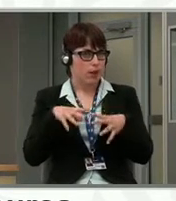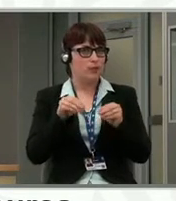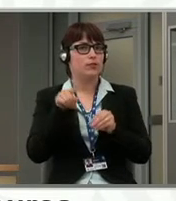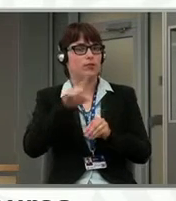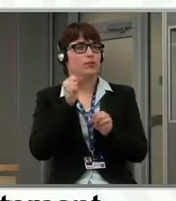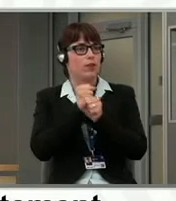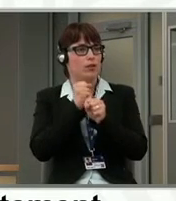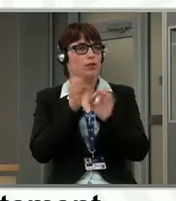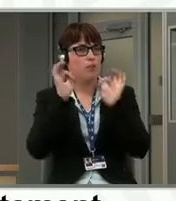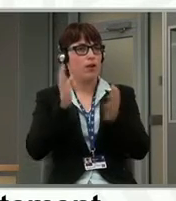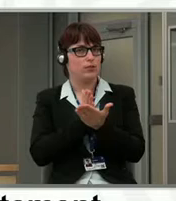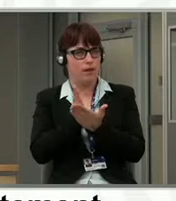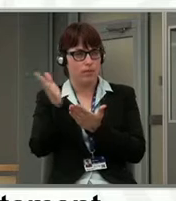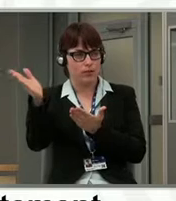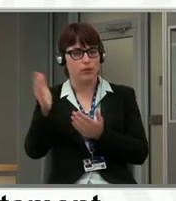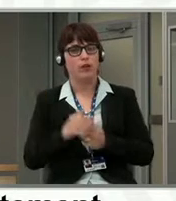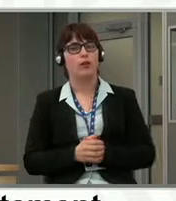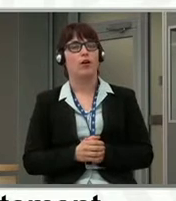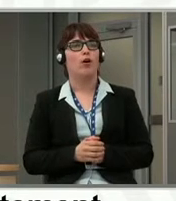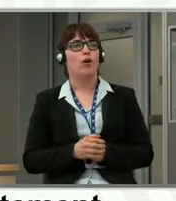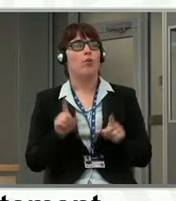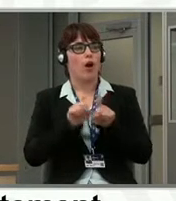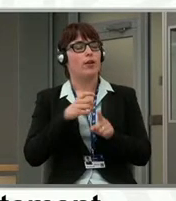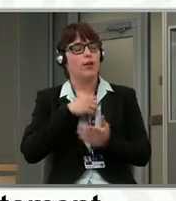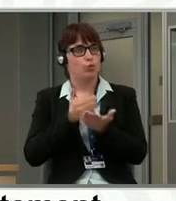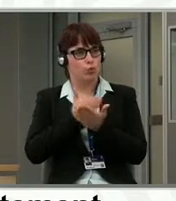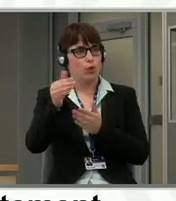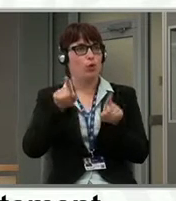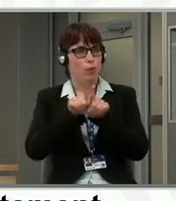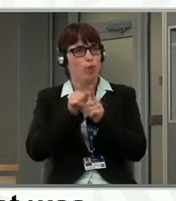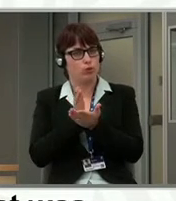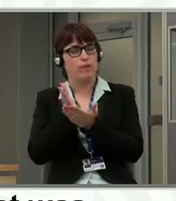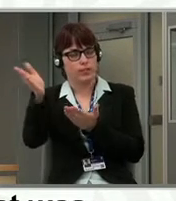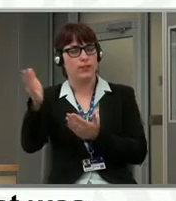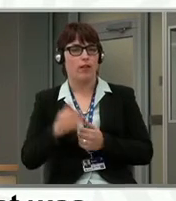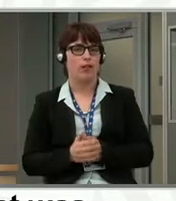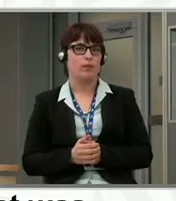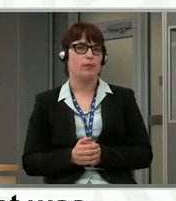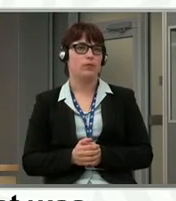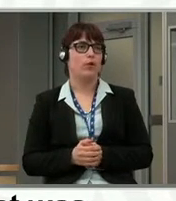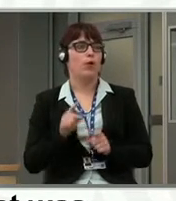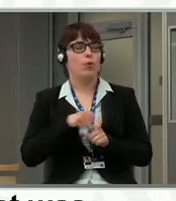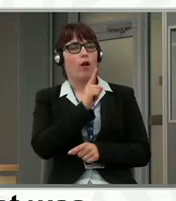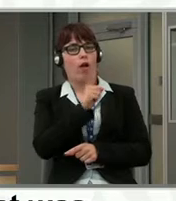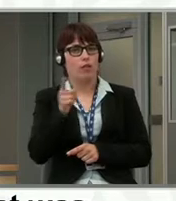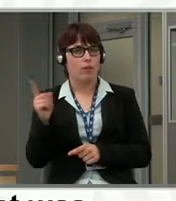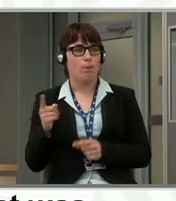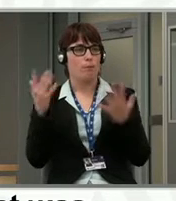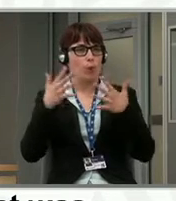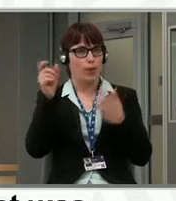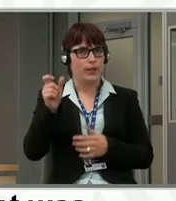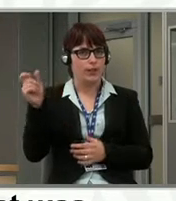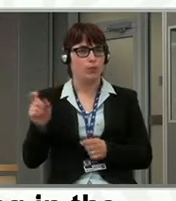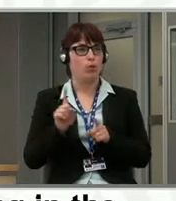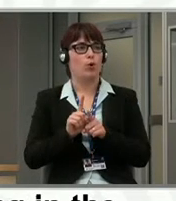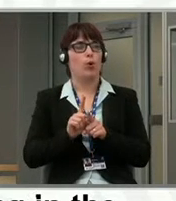because I had an impression that what was done has been done correctly, moving in the right direction, and this is what